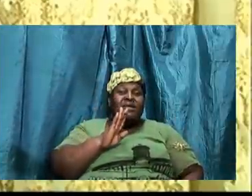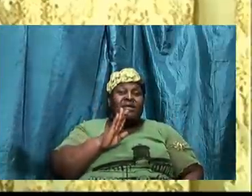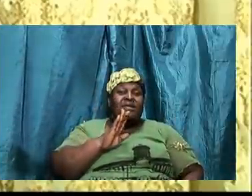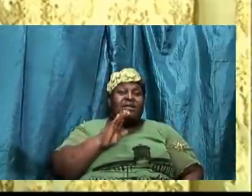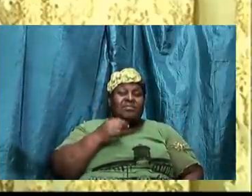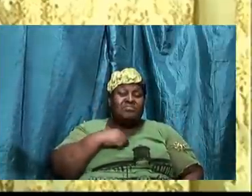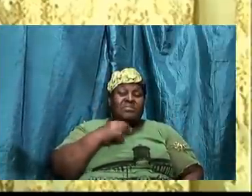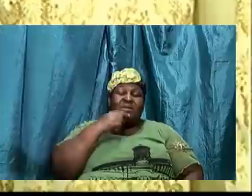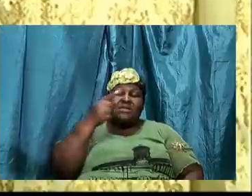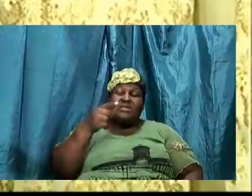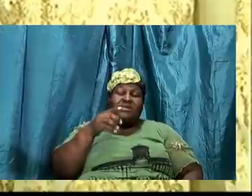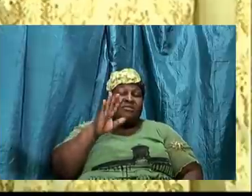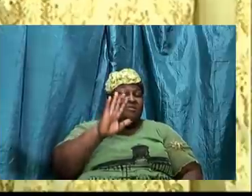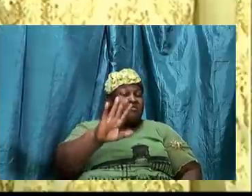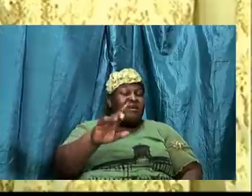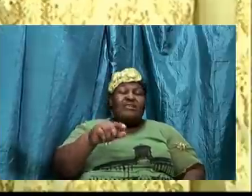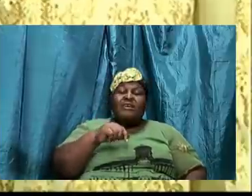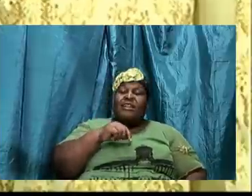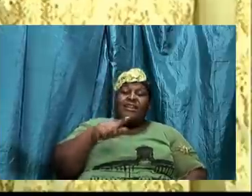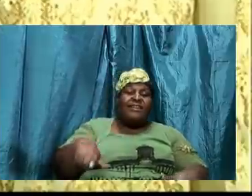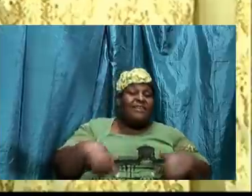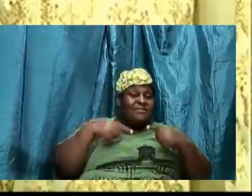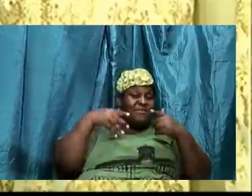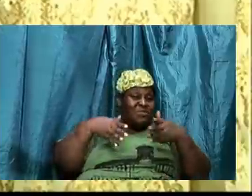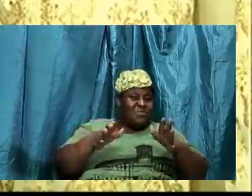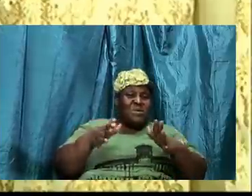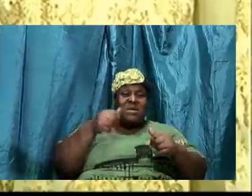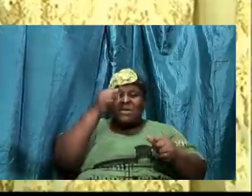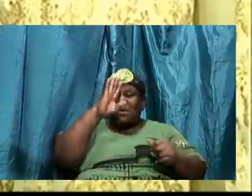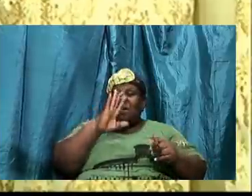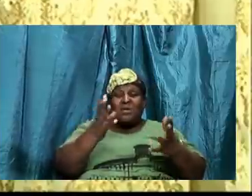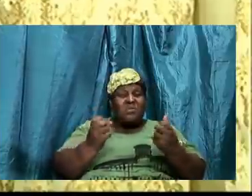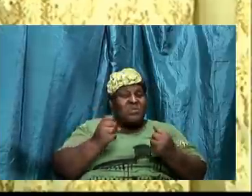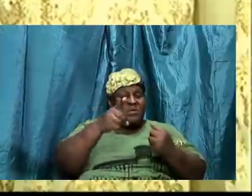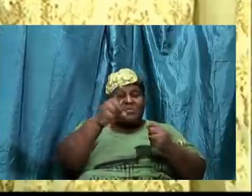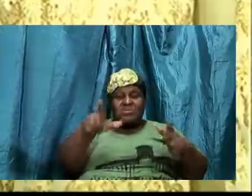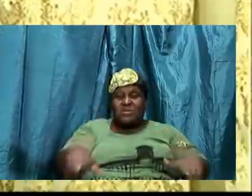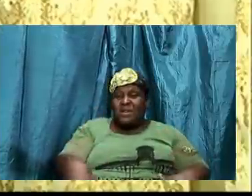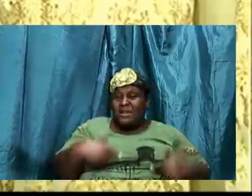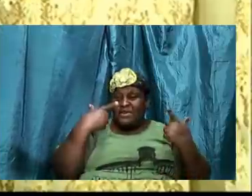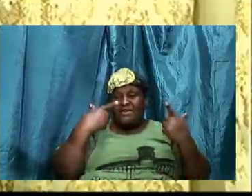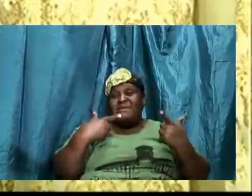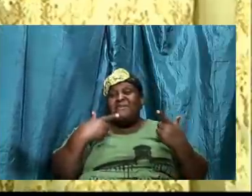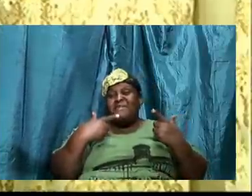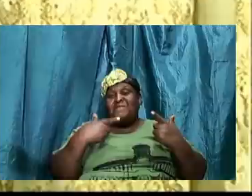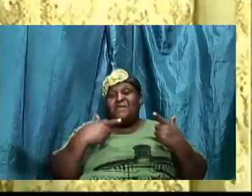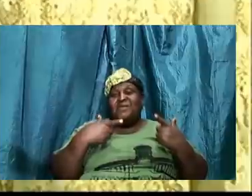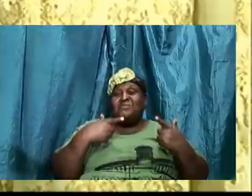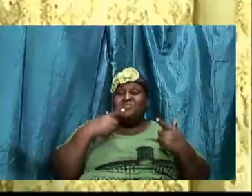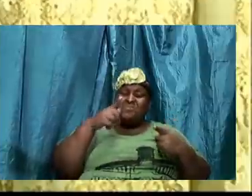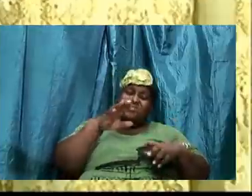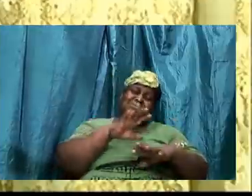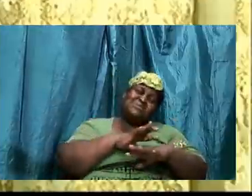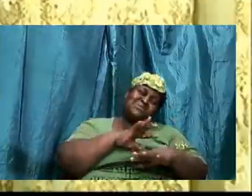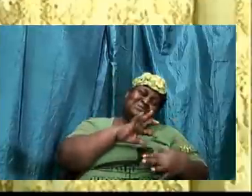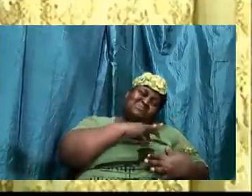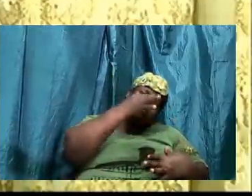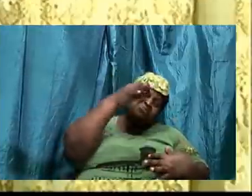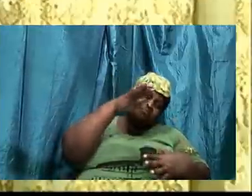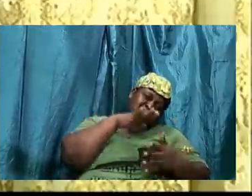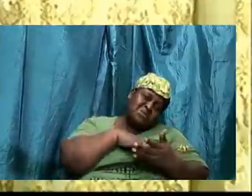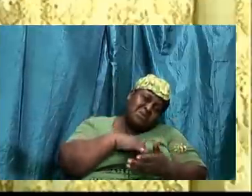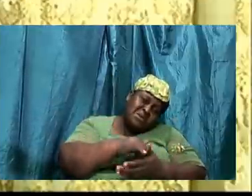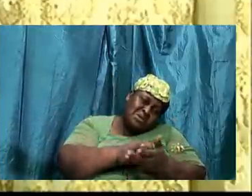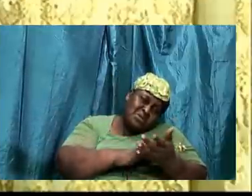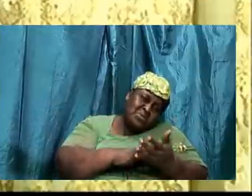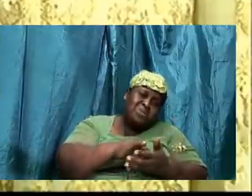life is not at the place that it is supposed to be, and you spiritually you are weak,